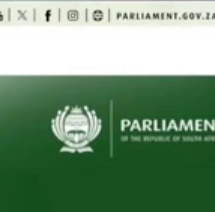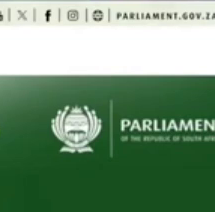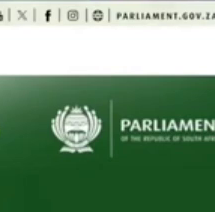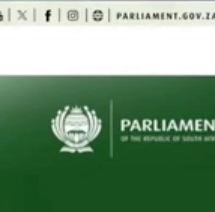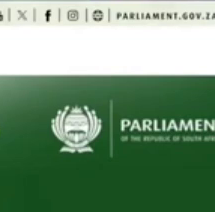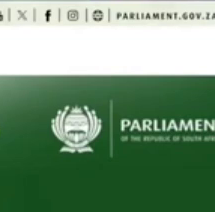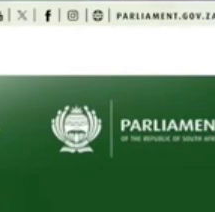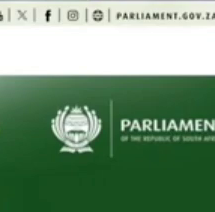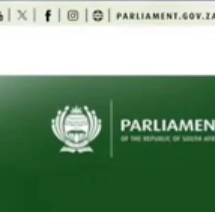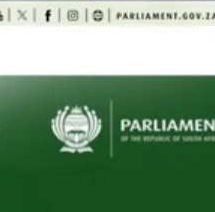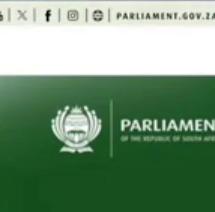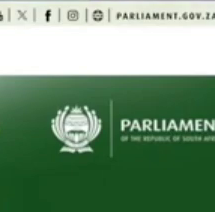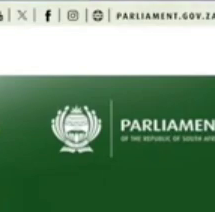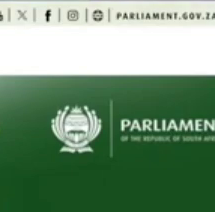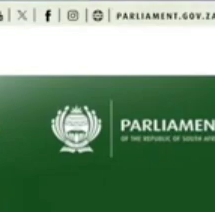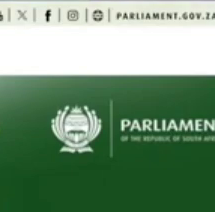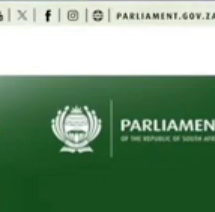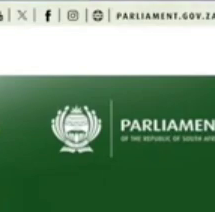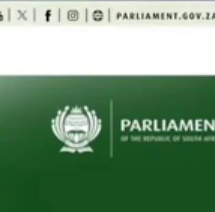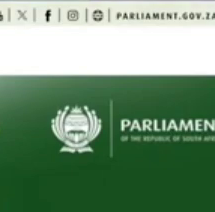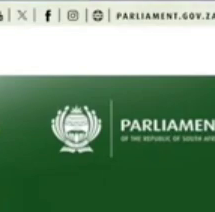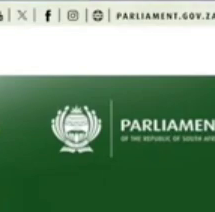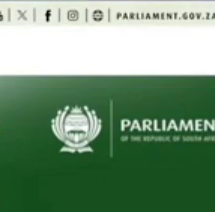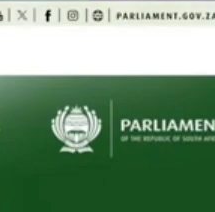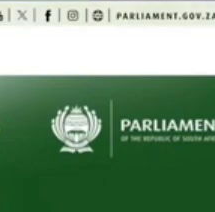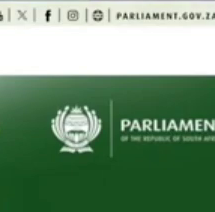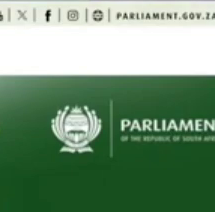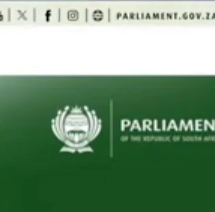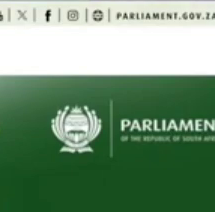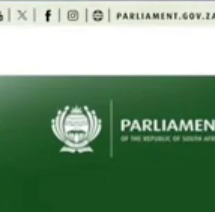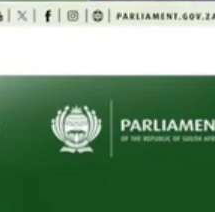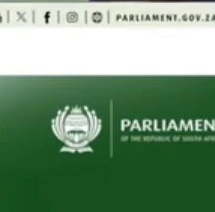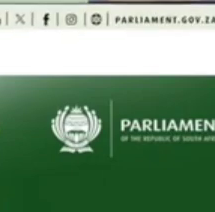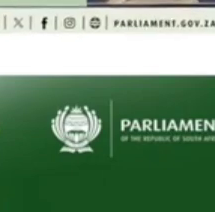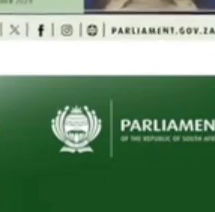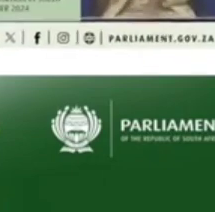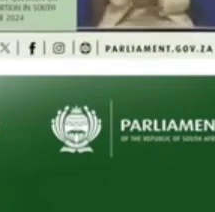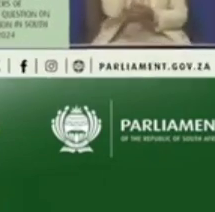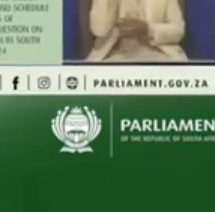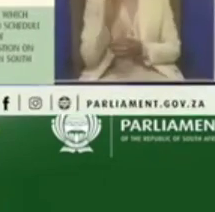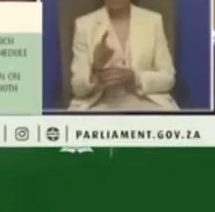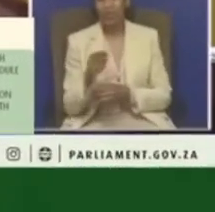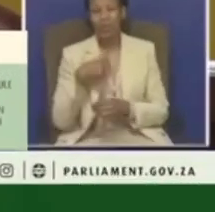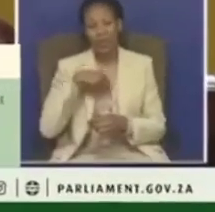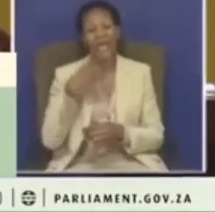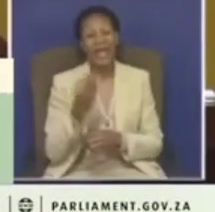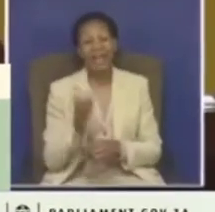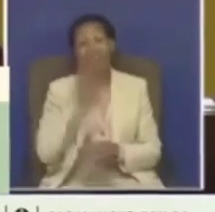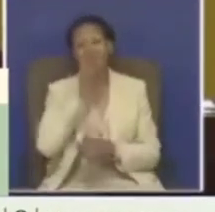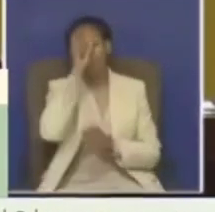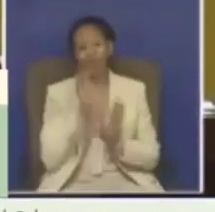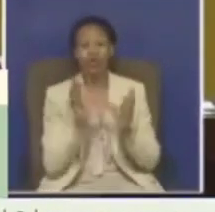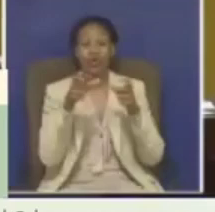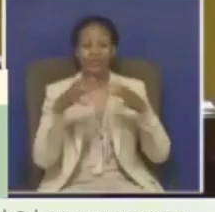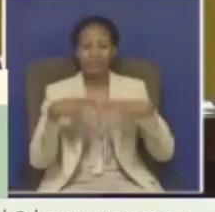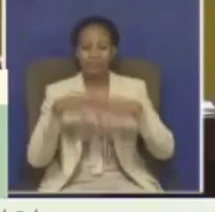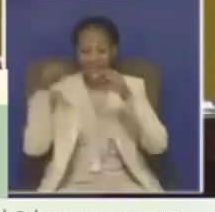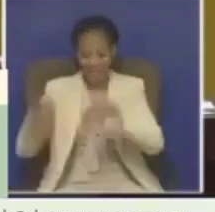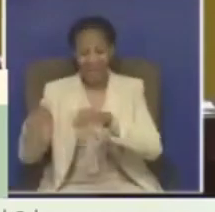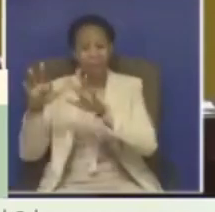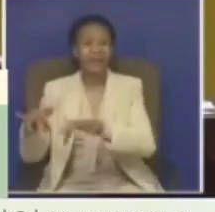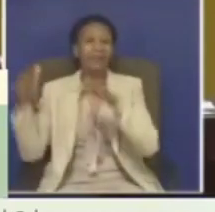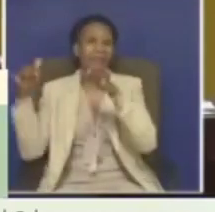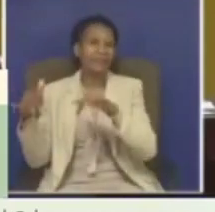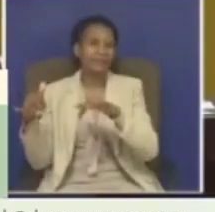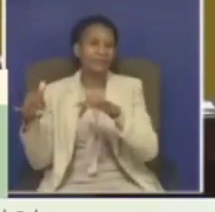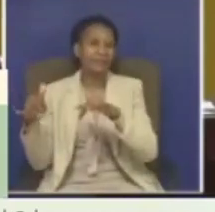Thank you so much, Chair. I think, Chair, it's very important for us to understand that we've got portfolio committees that are established in Parliament for